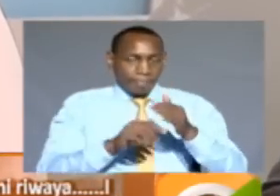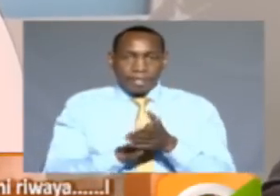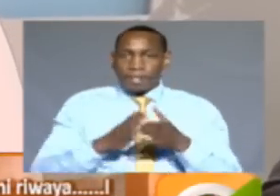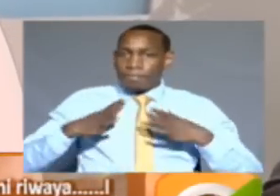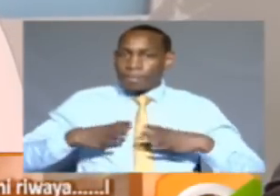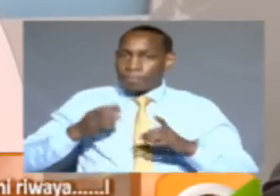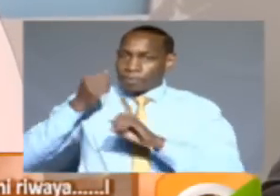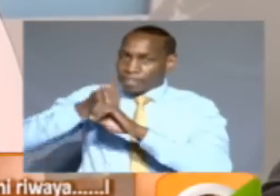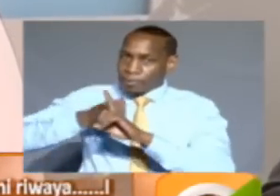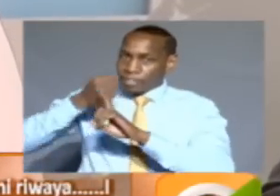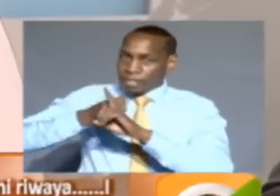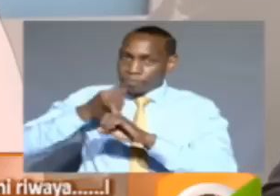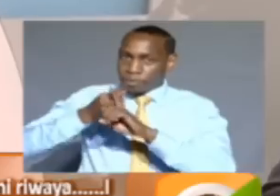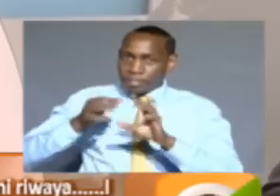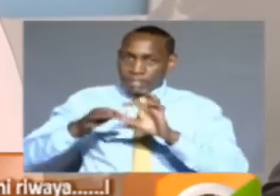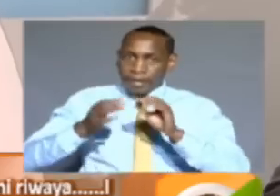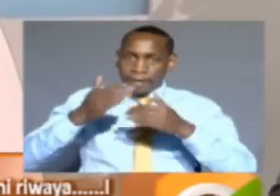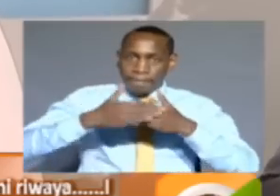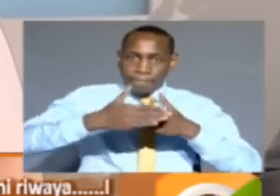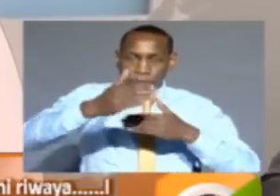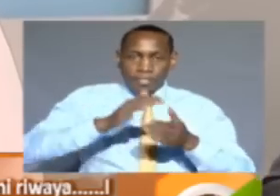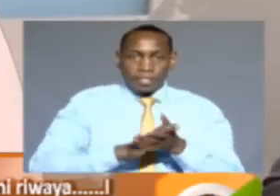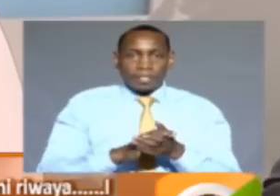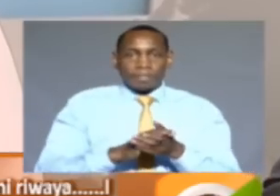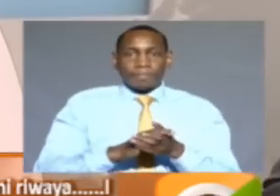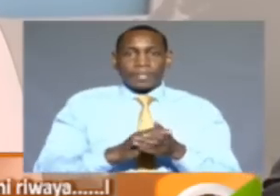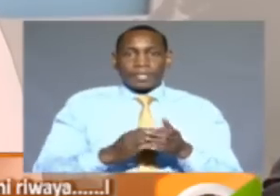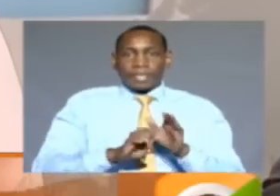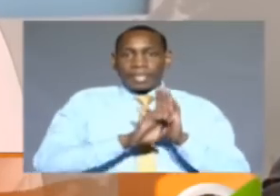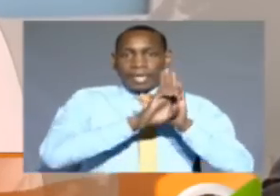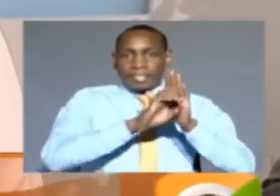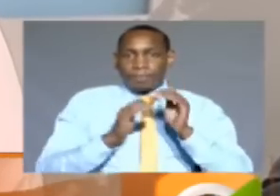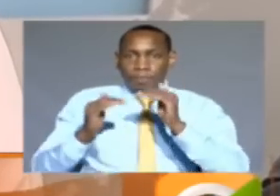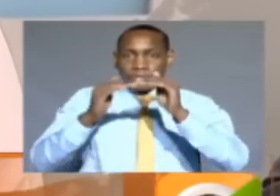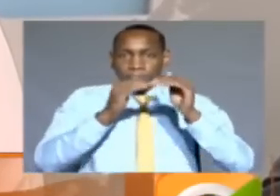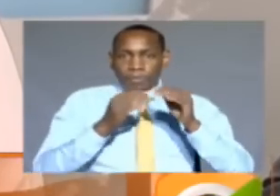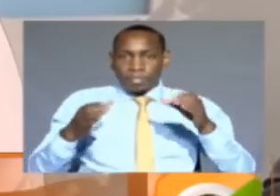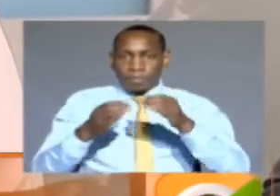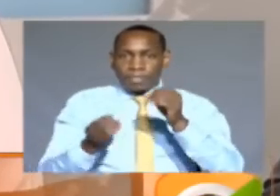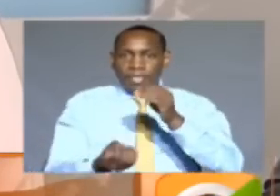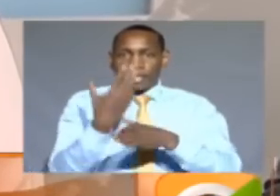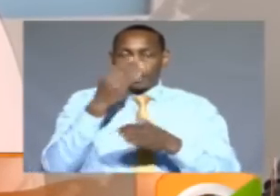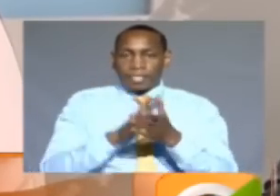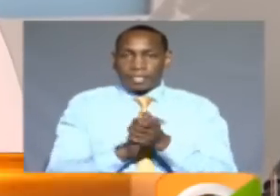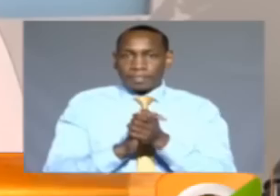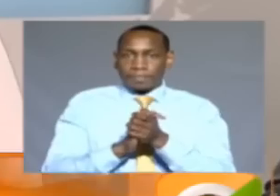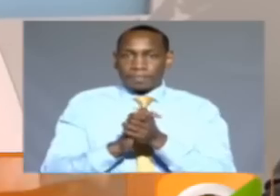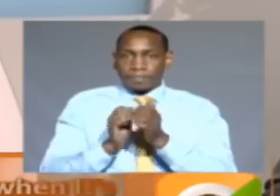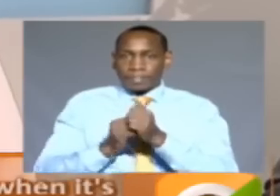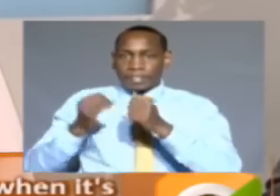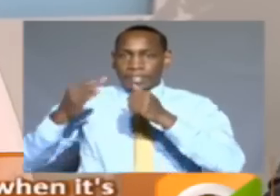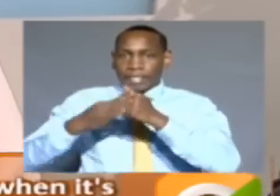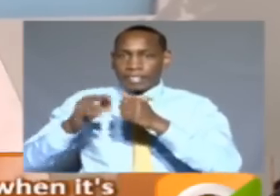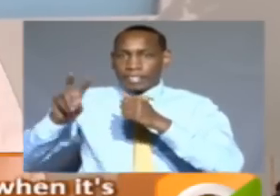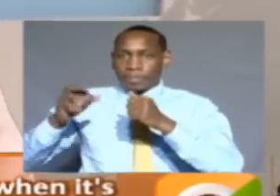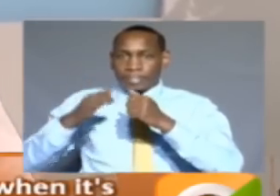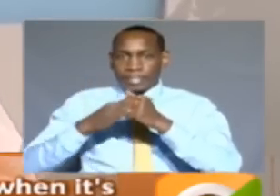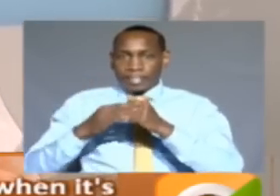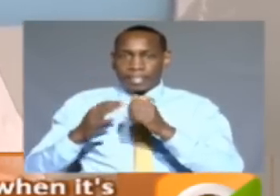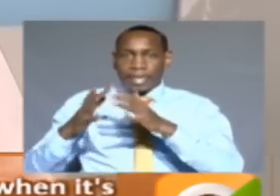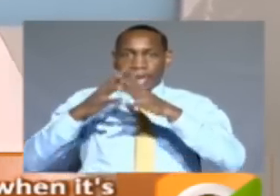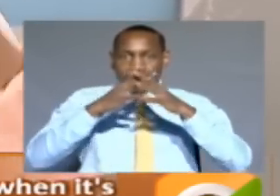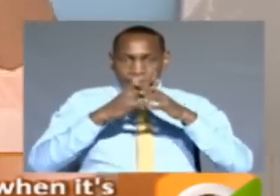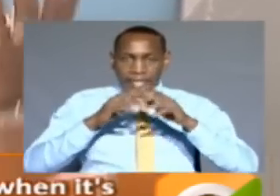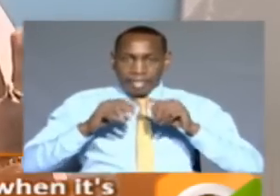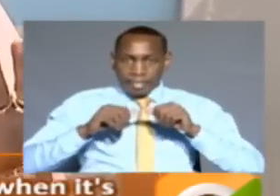still have them as they go forward. Look at the Democratic Party. That party was formed, I think, in 1828 in the United States, and it's still